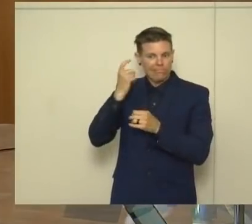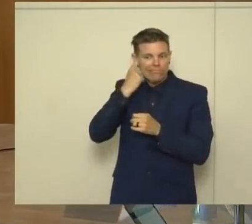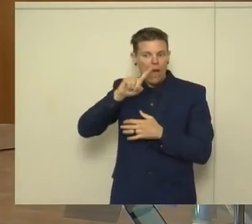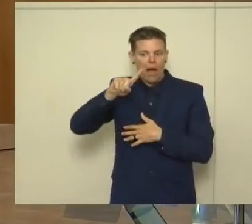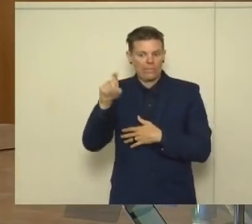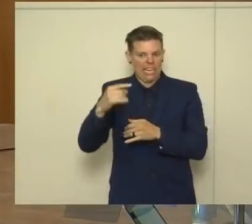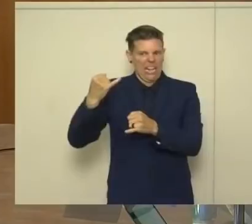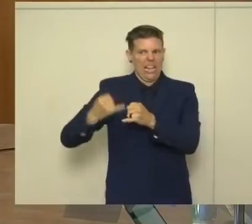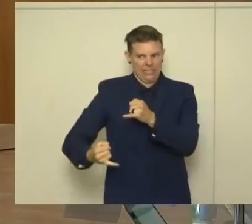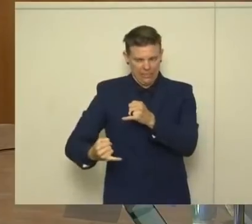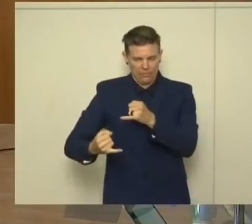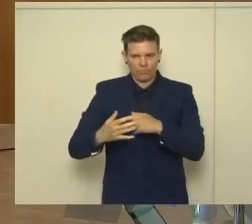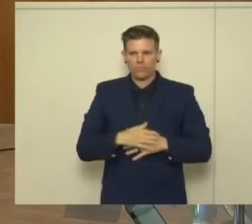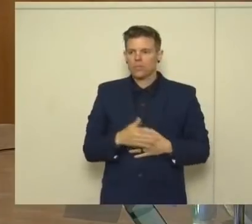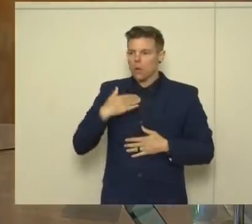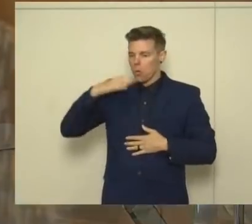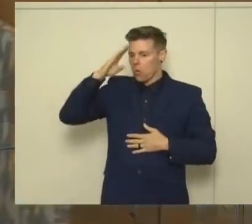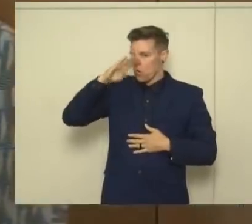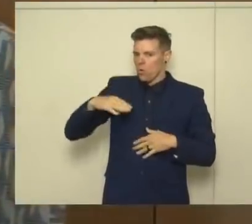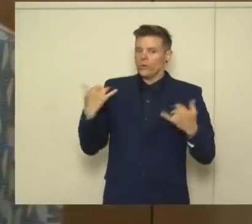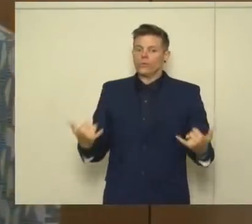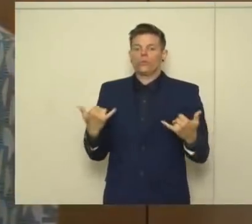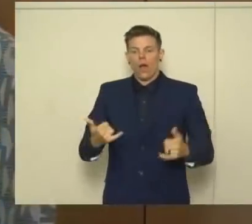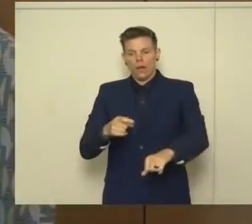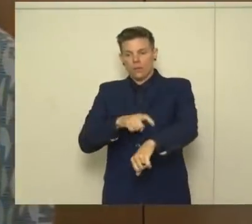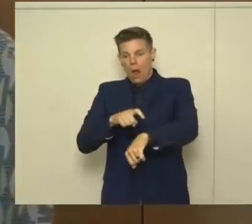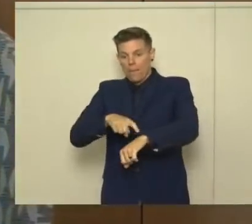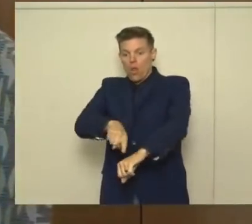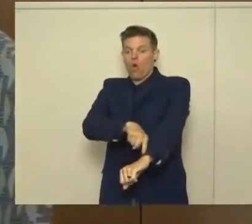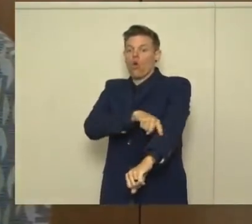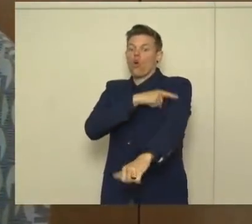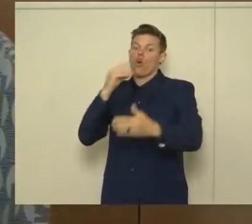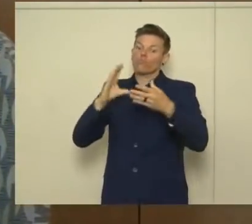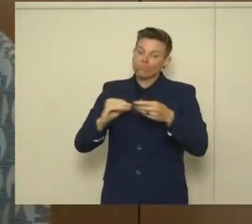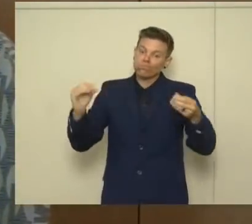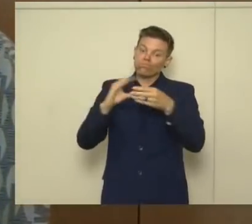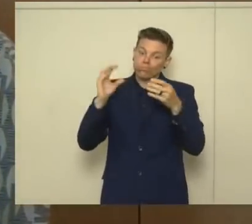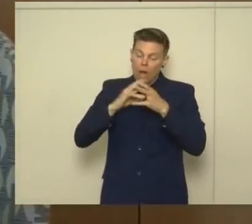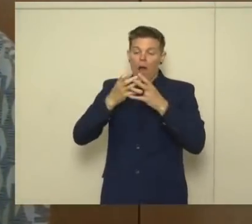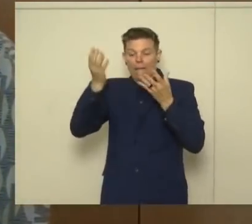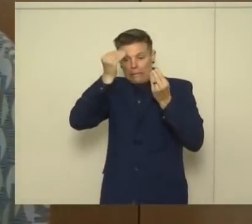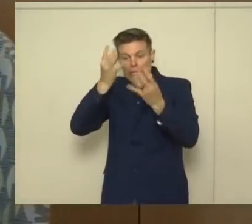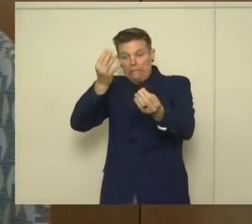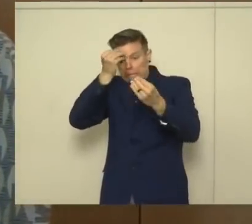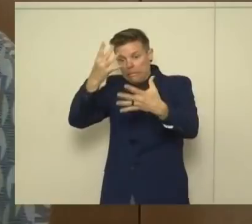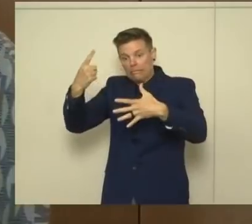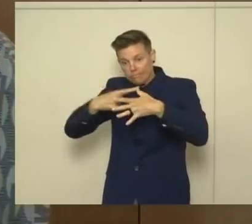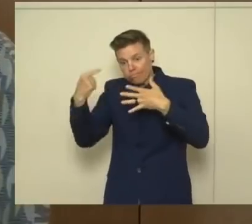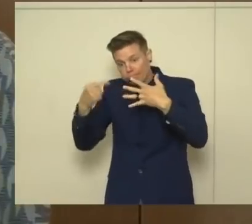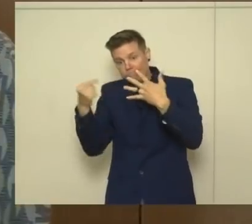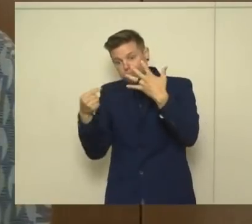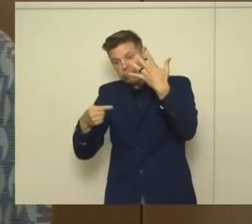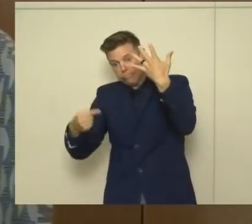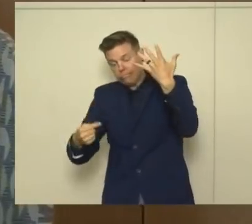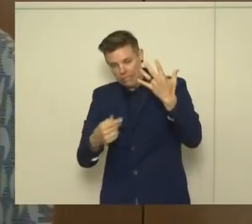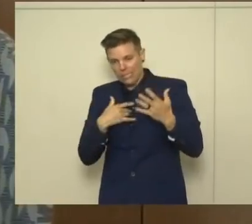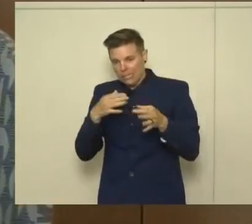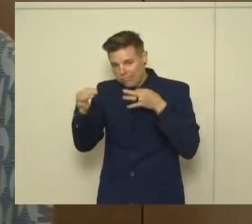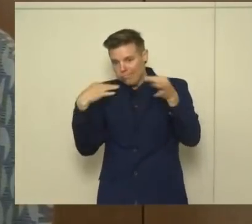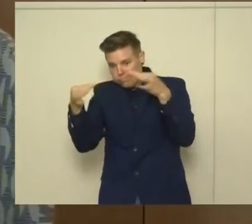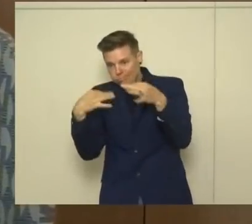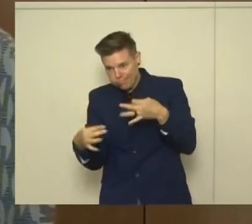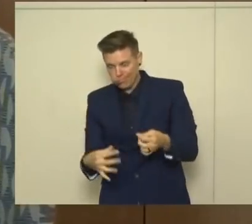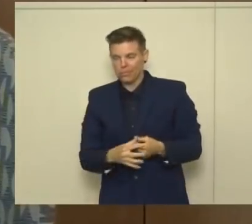conference. They are often. There is a ton of information, and we do want to provide